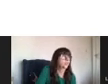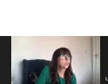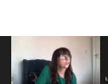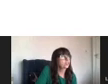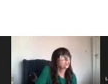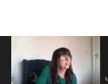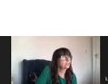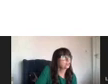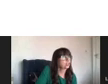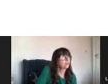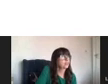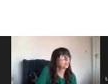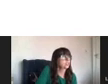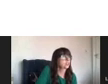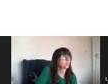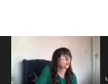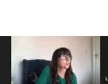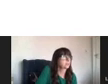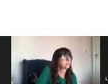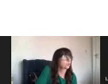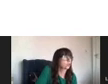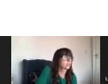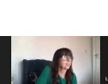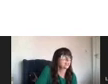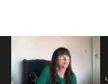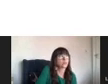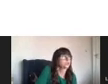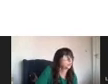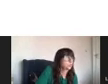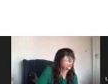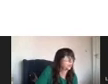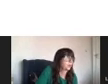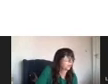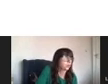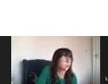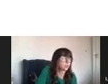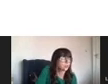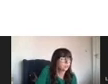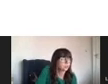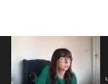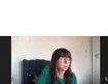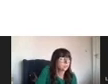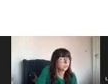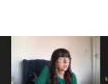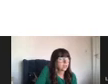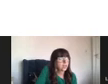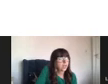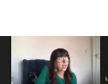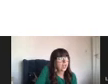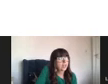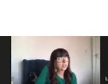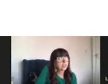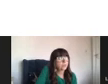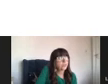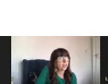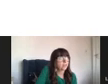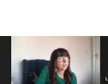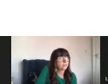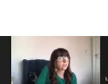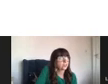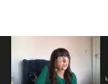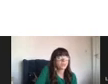people through. So I looked at literature and looked at the concepts of equality, then which ones were talked about the most. And